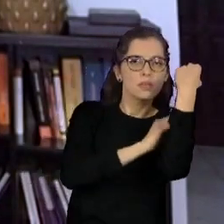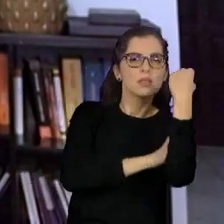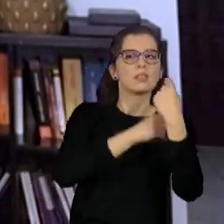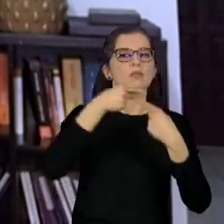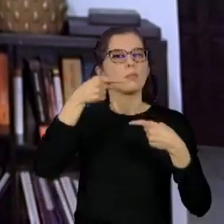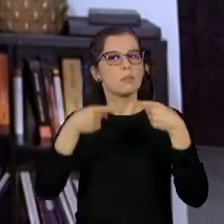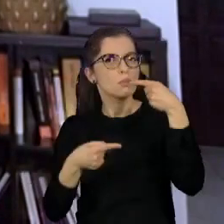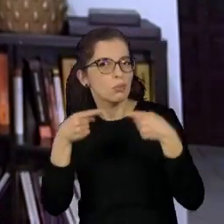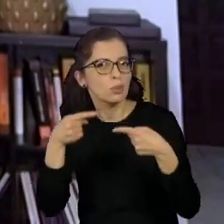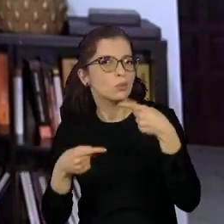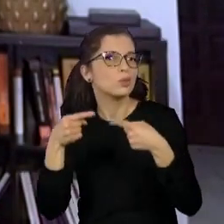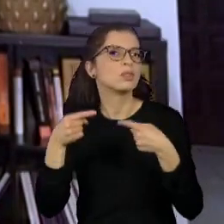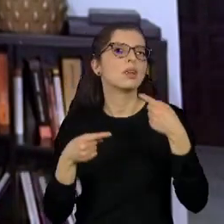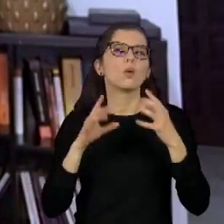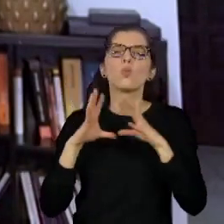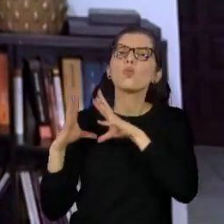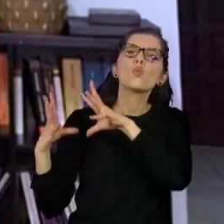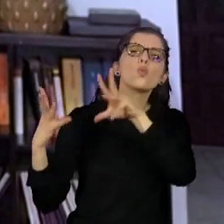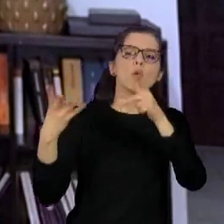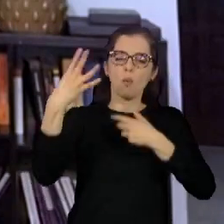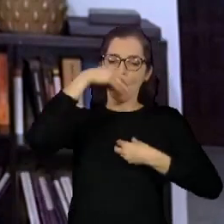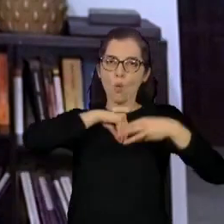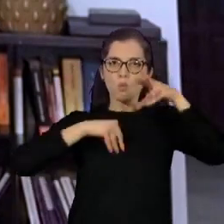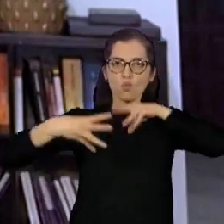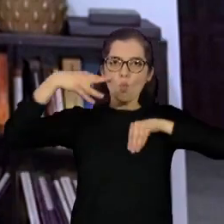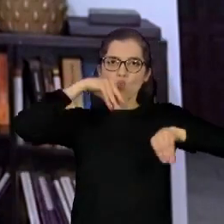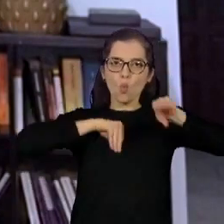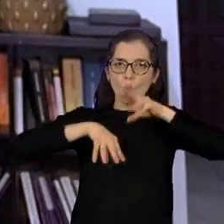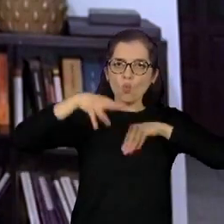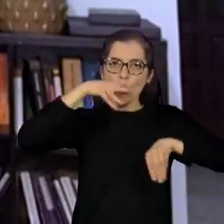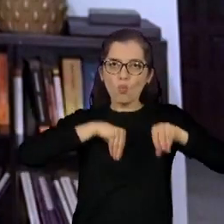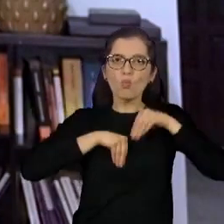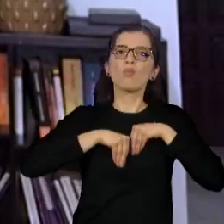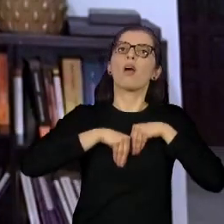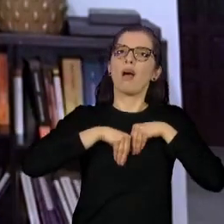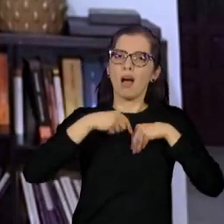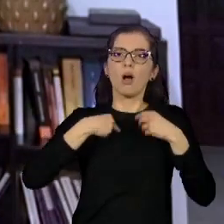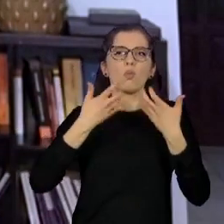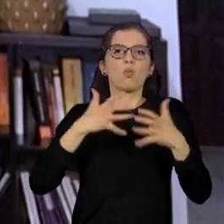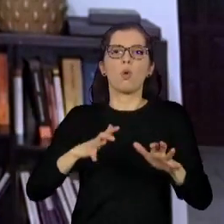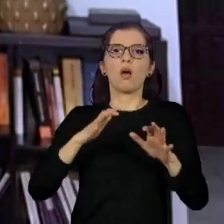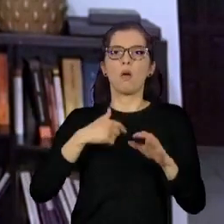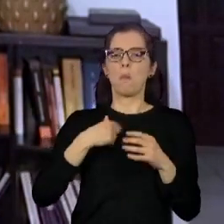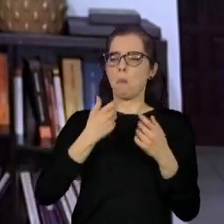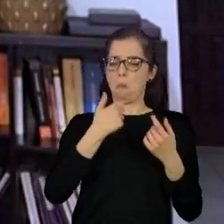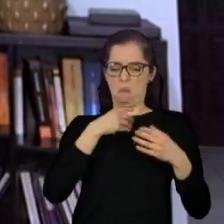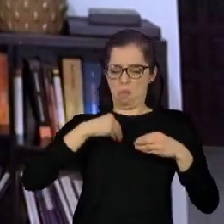and politics. All of those things make me. And I don't want to have to deny any part of myself.